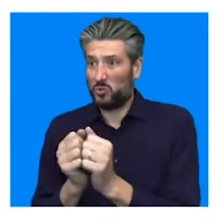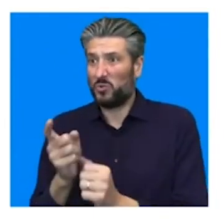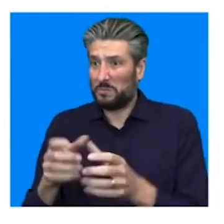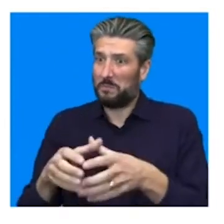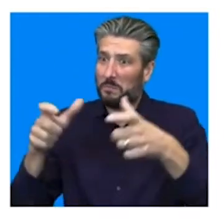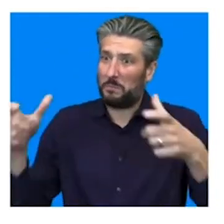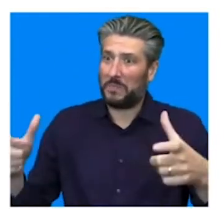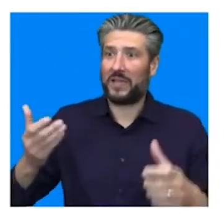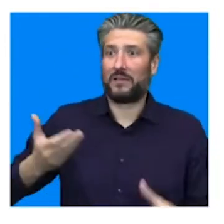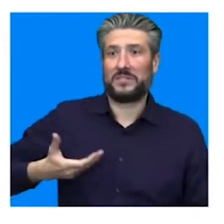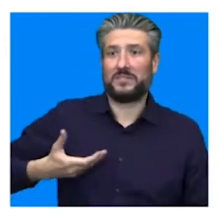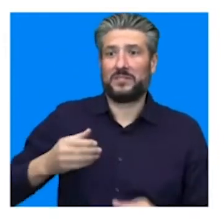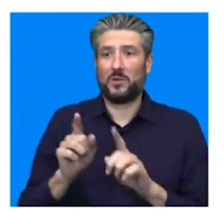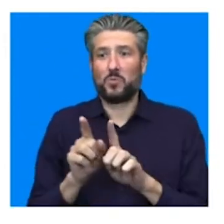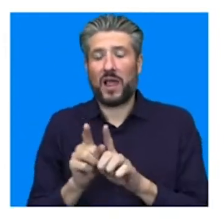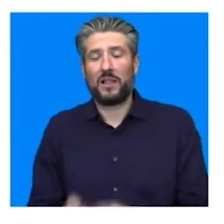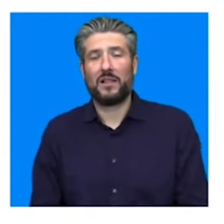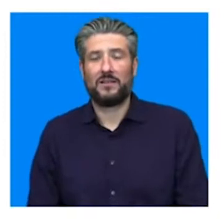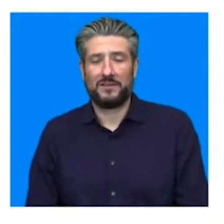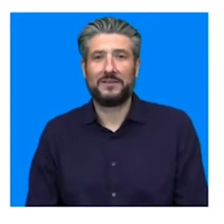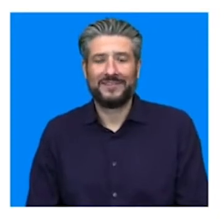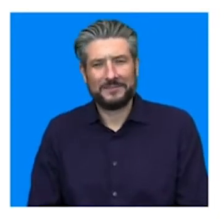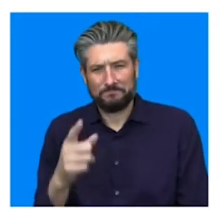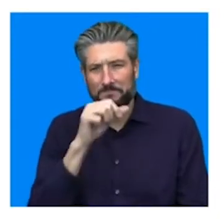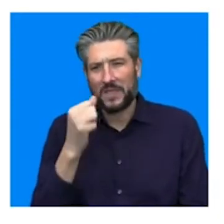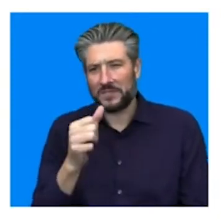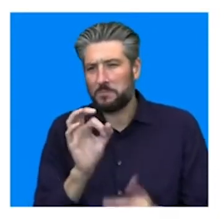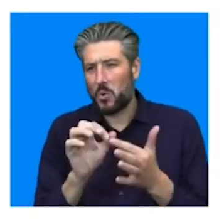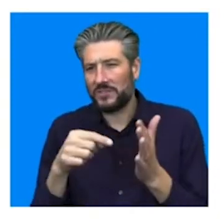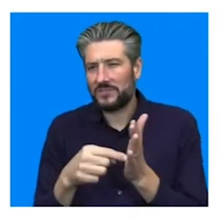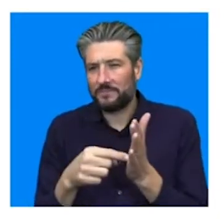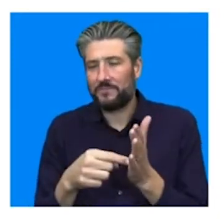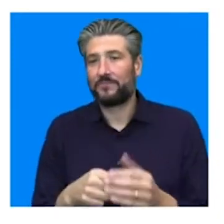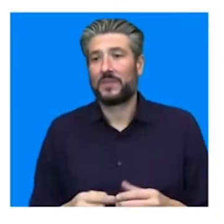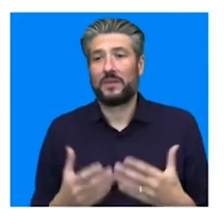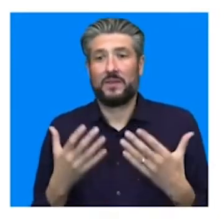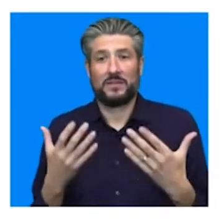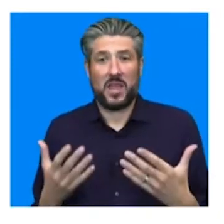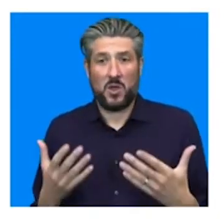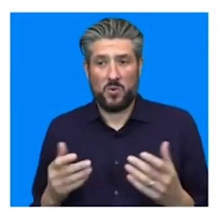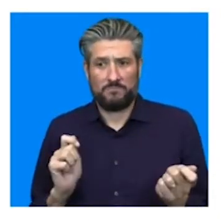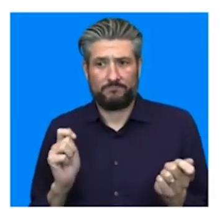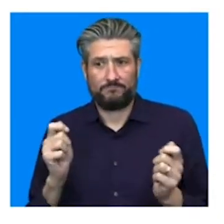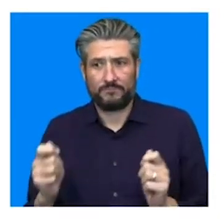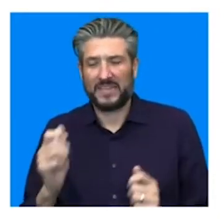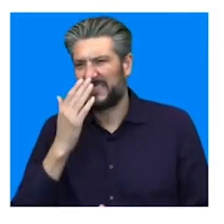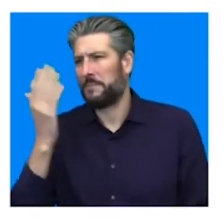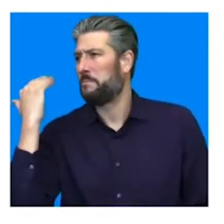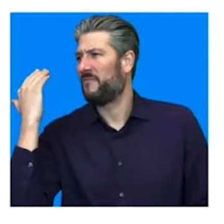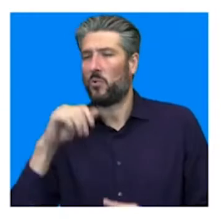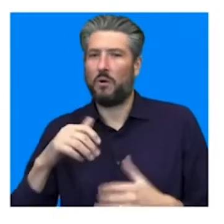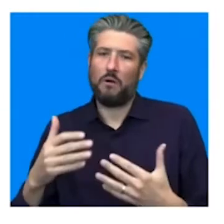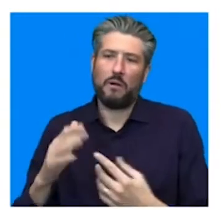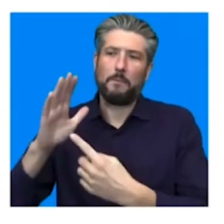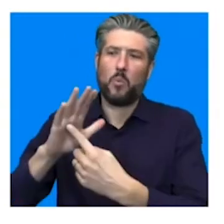That's really nice. Yeah, I think that's a really excellent point. I mean, it's becoming a higher priority. I think for a while it felt like it was a priority for sort of corporate social